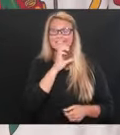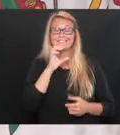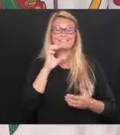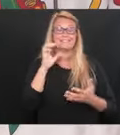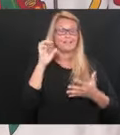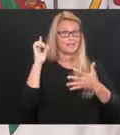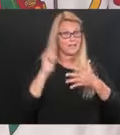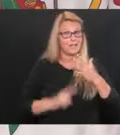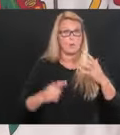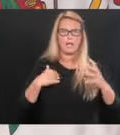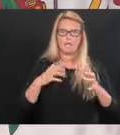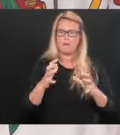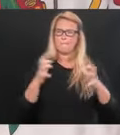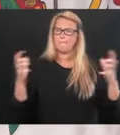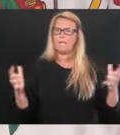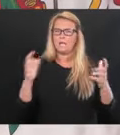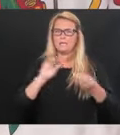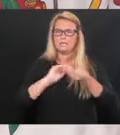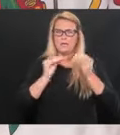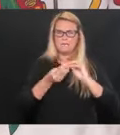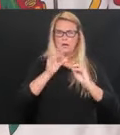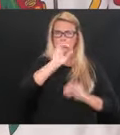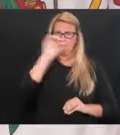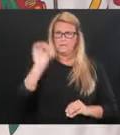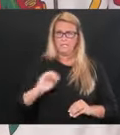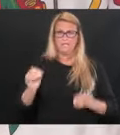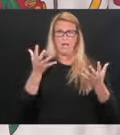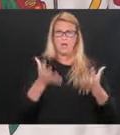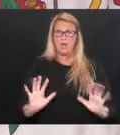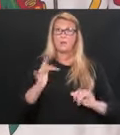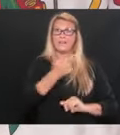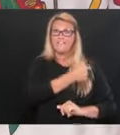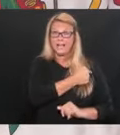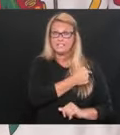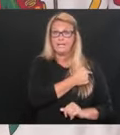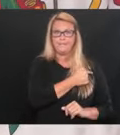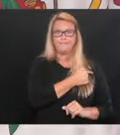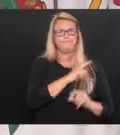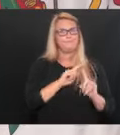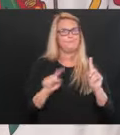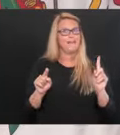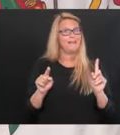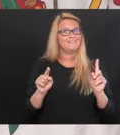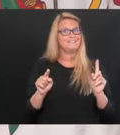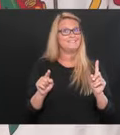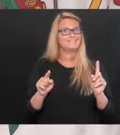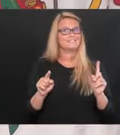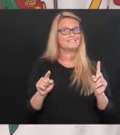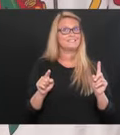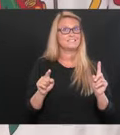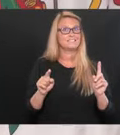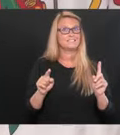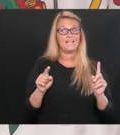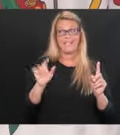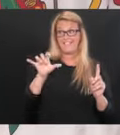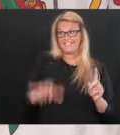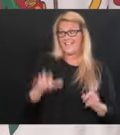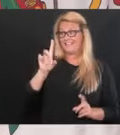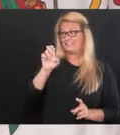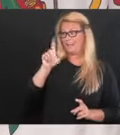a tremendous amount or percentage of them vaccinated. But at the same time, with how infectious this